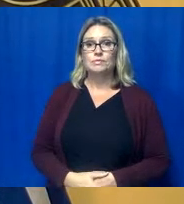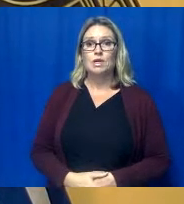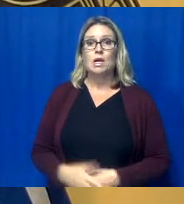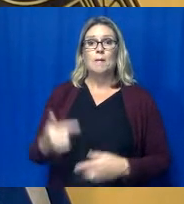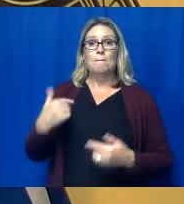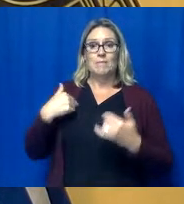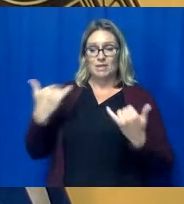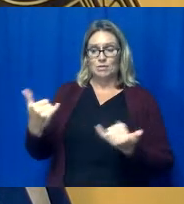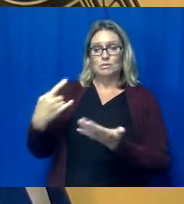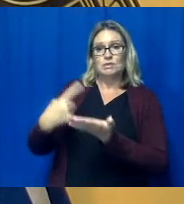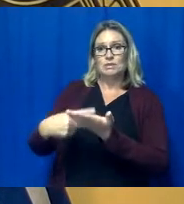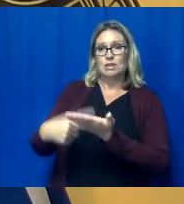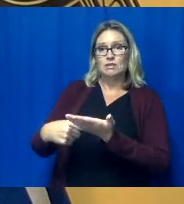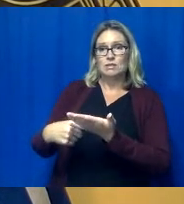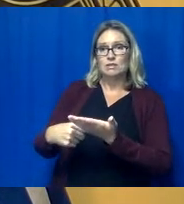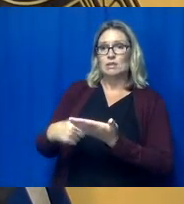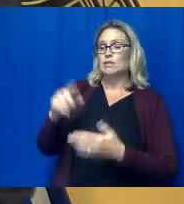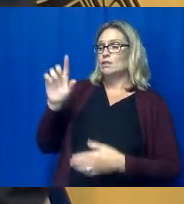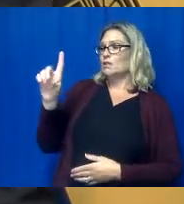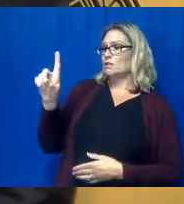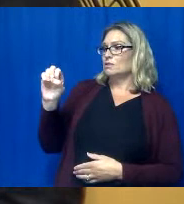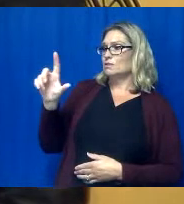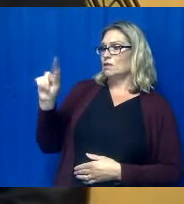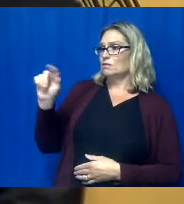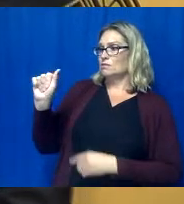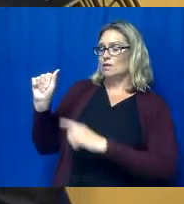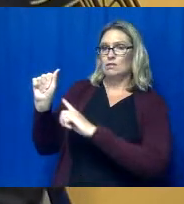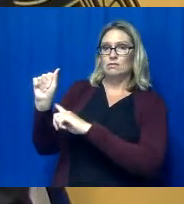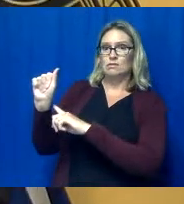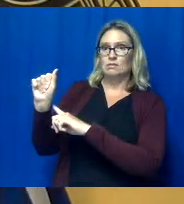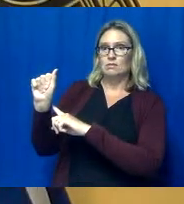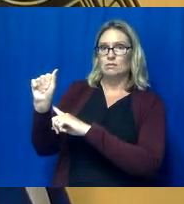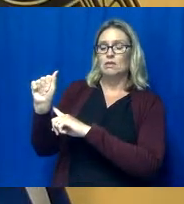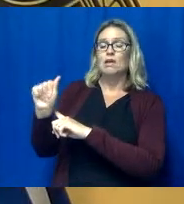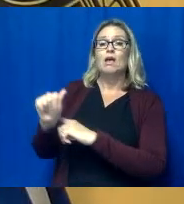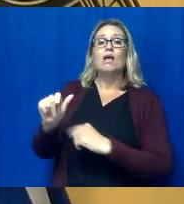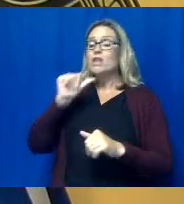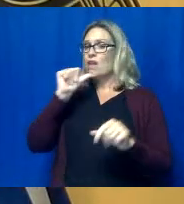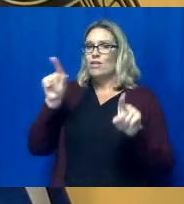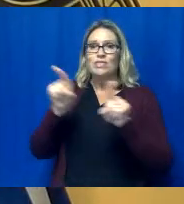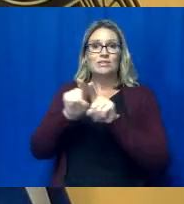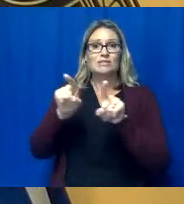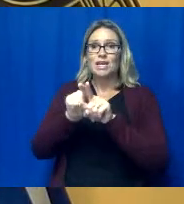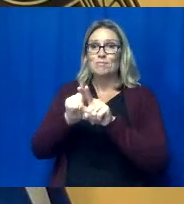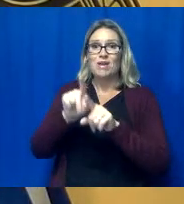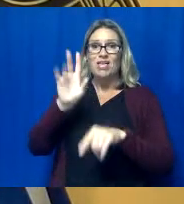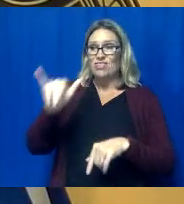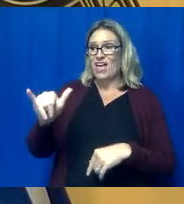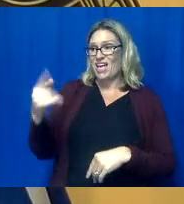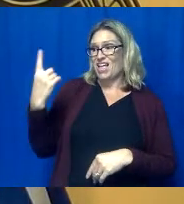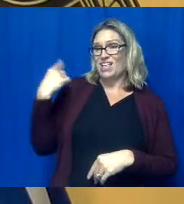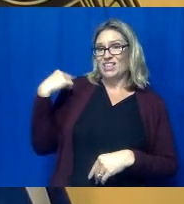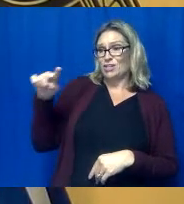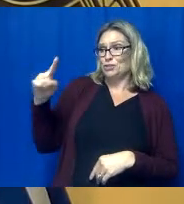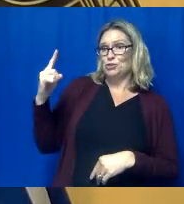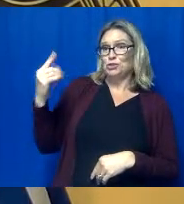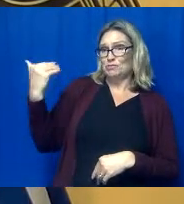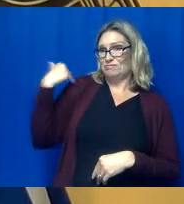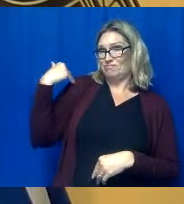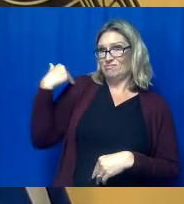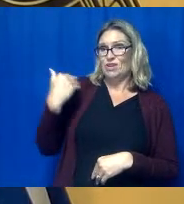variant. This is not the same virus that was circulating around the globe 1 year